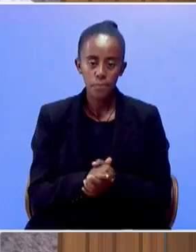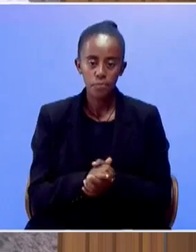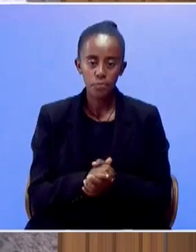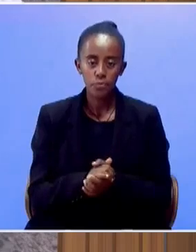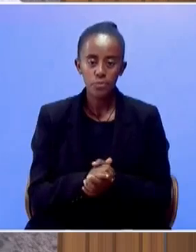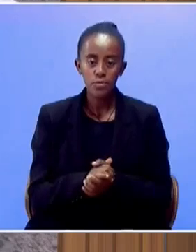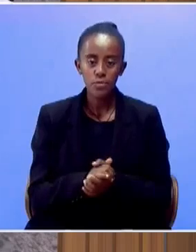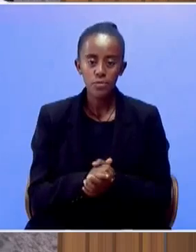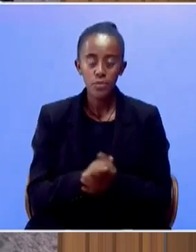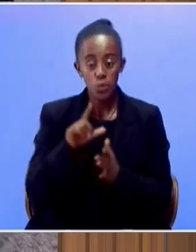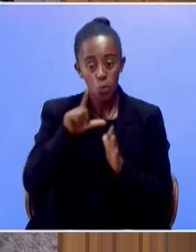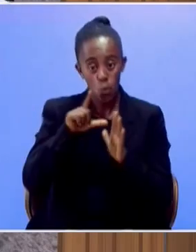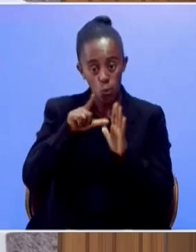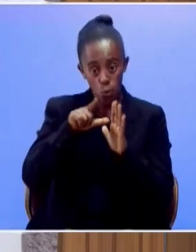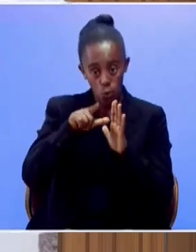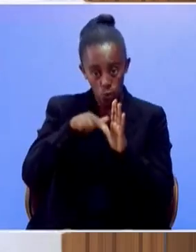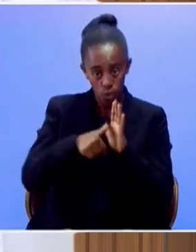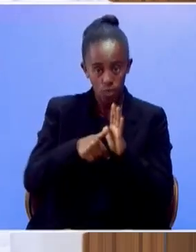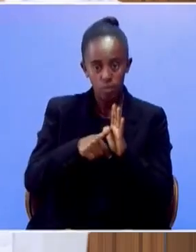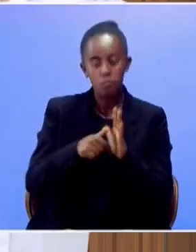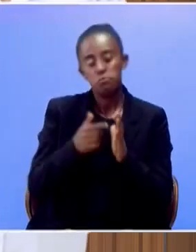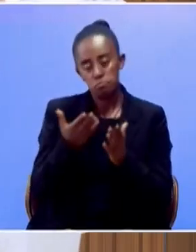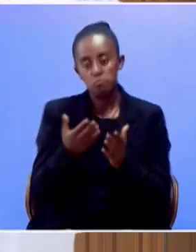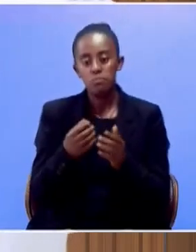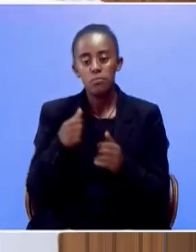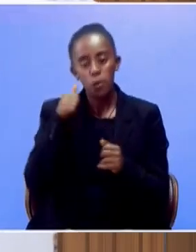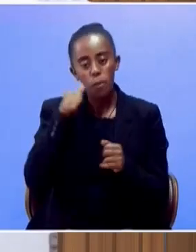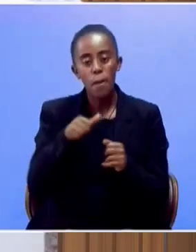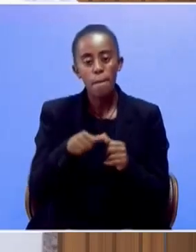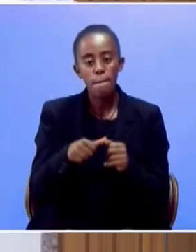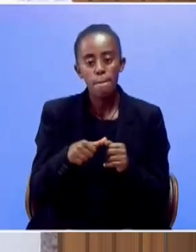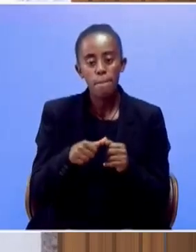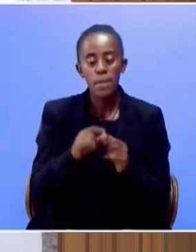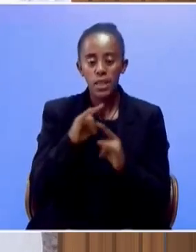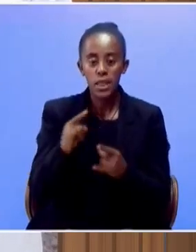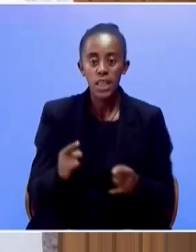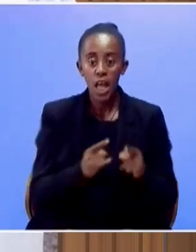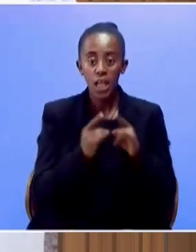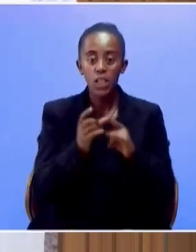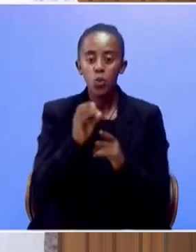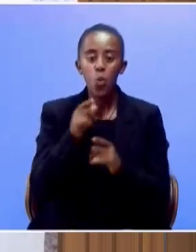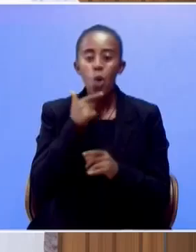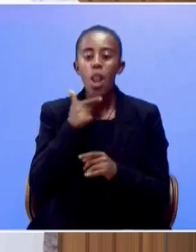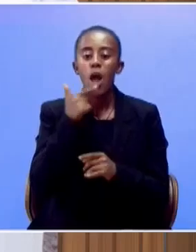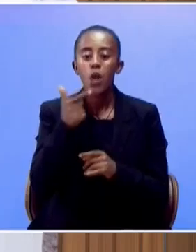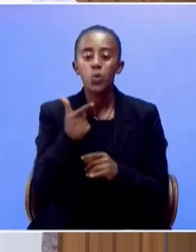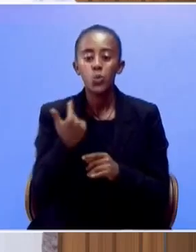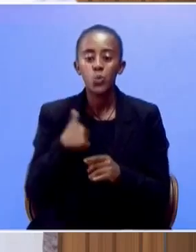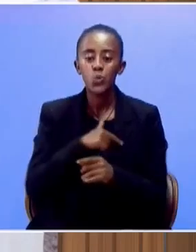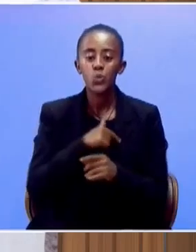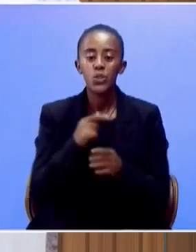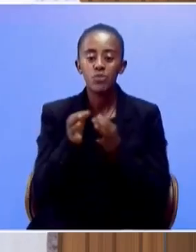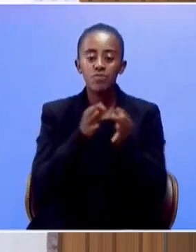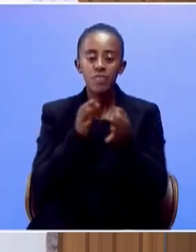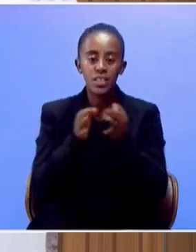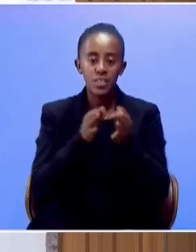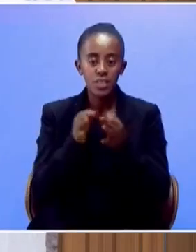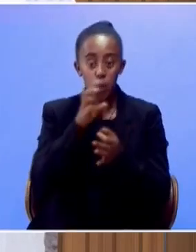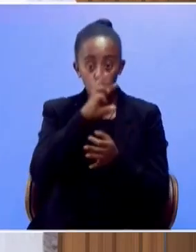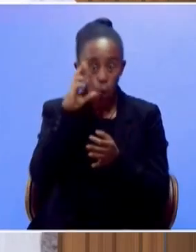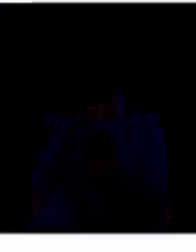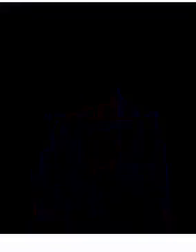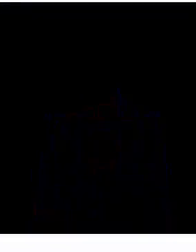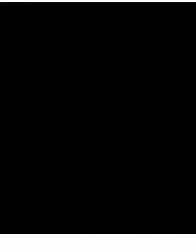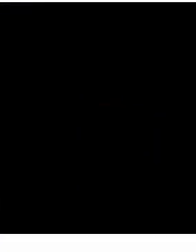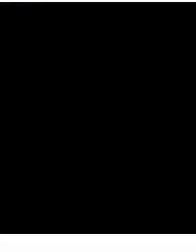Take 1 minute and then remember the techniques or the language that we use to express cause and